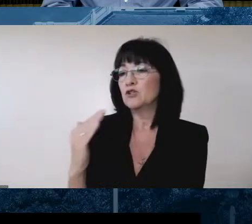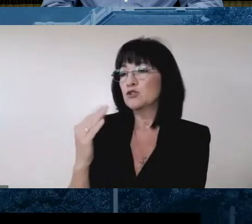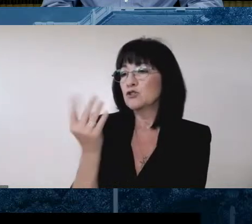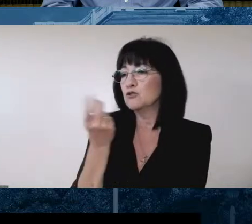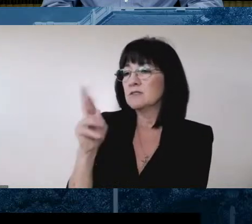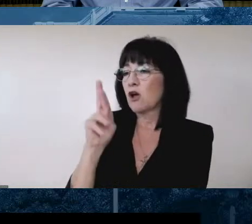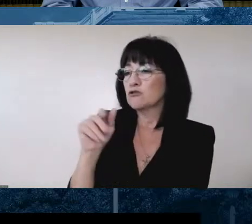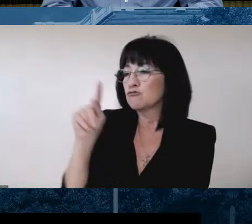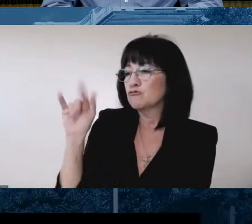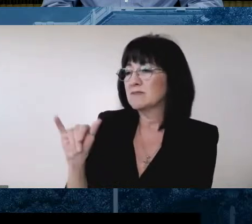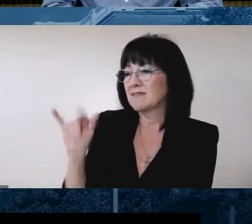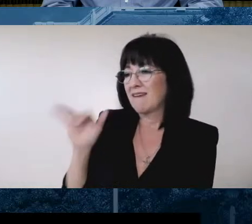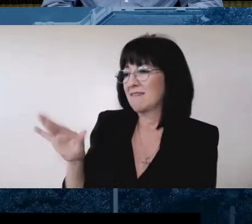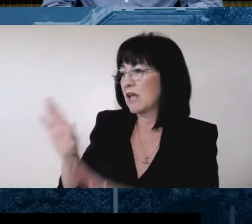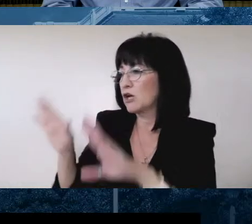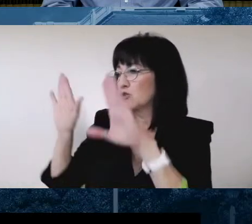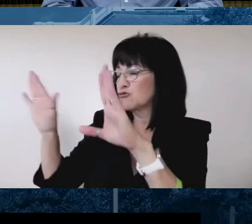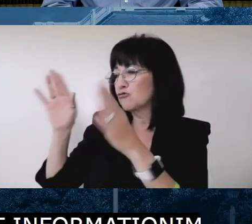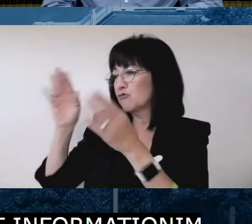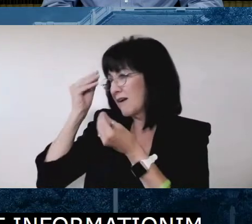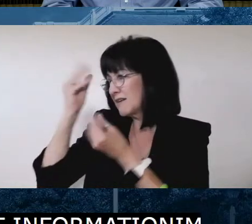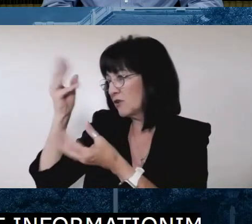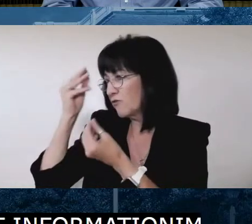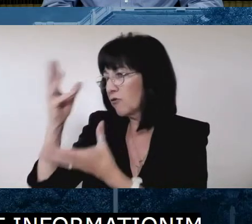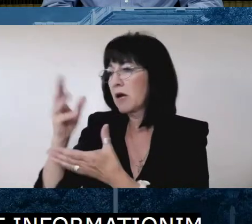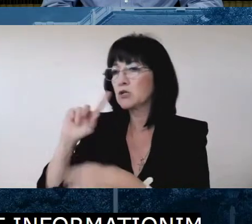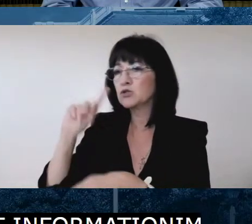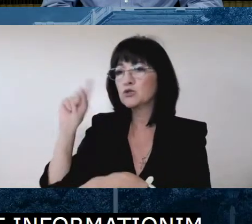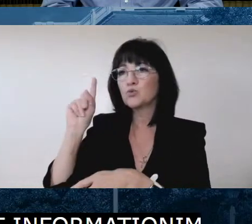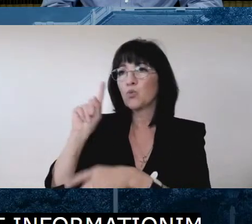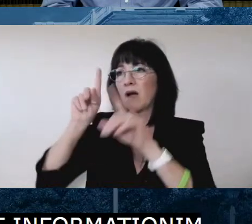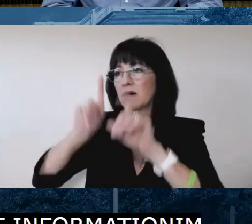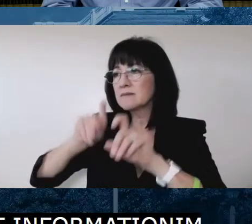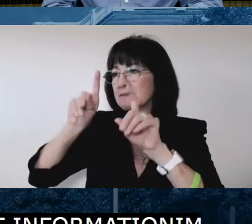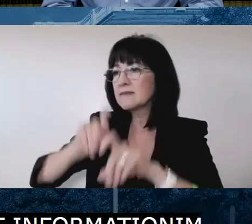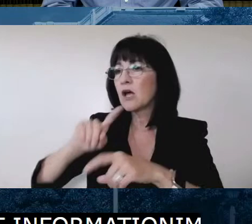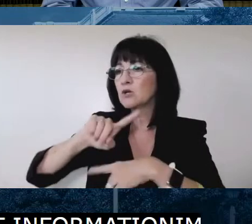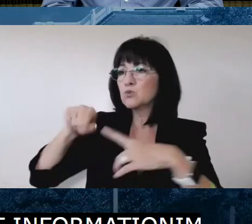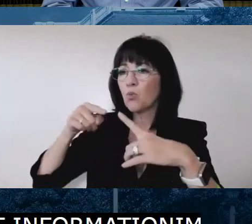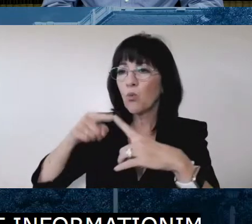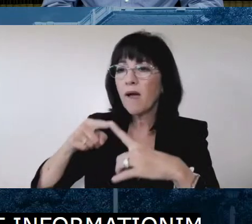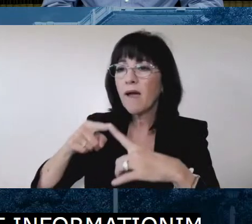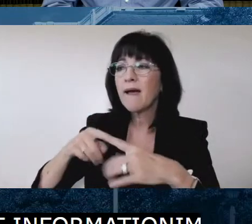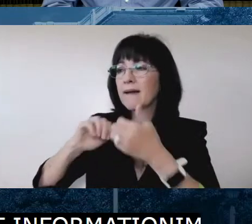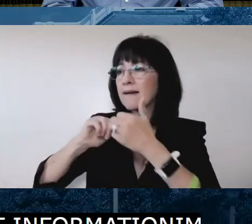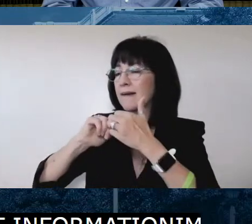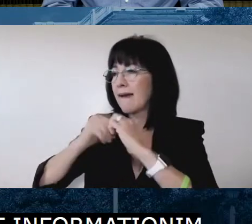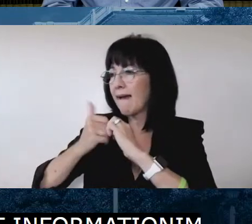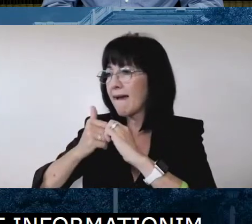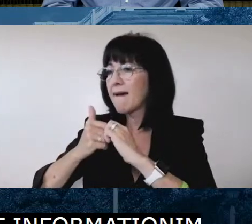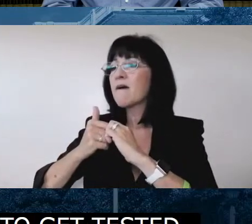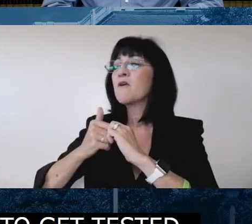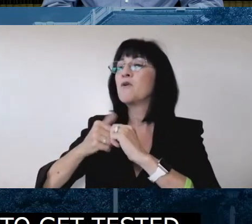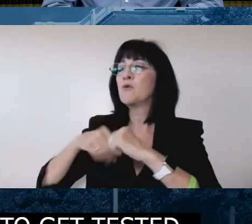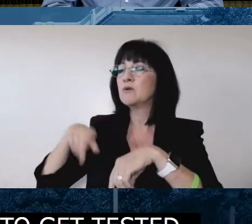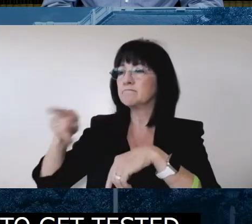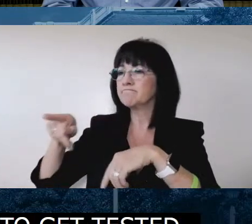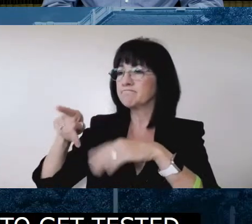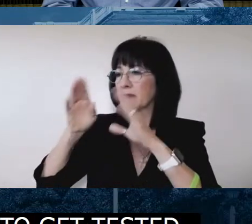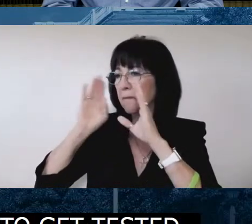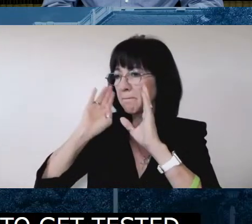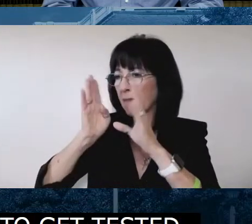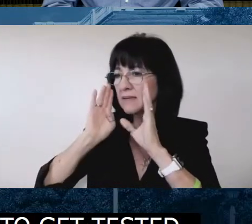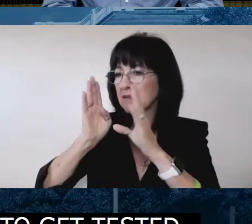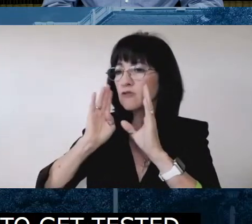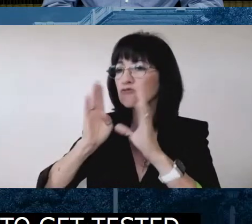about where to get tested, how to get tested, when to get tested. You should pay attention to